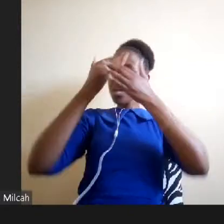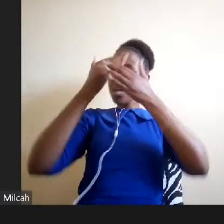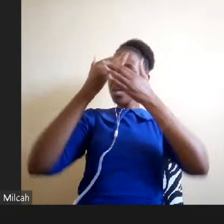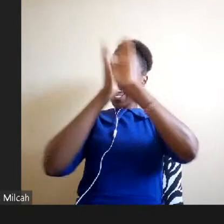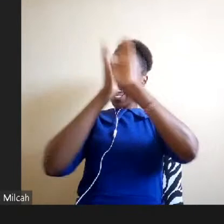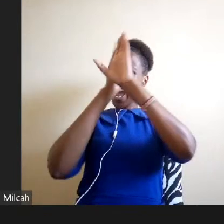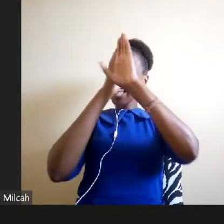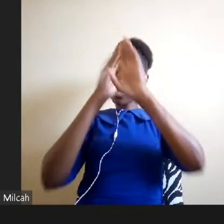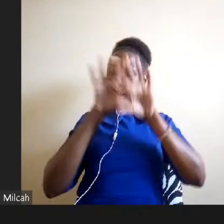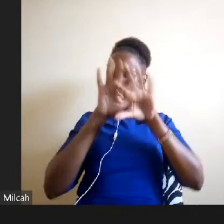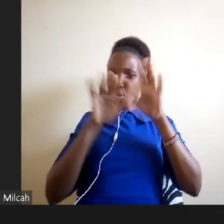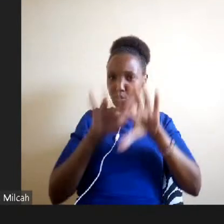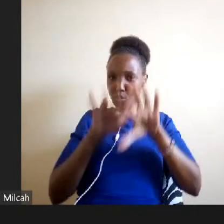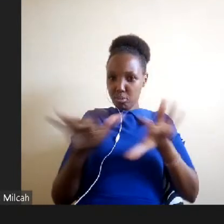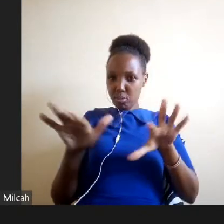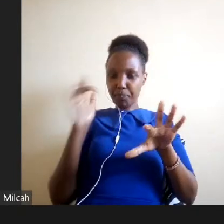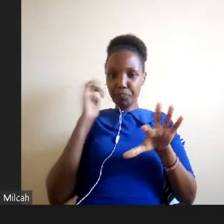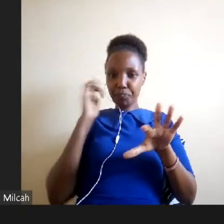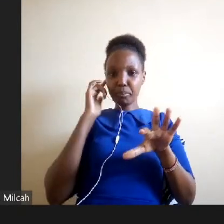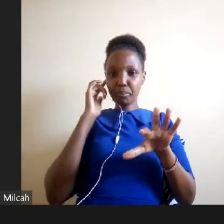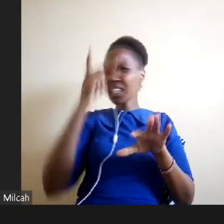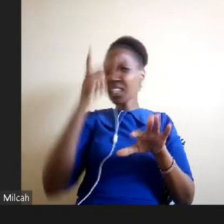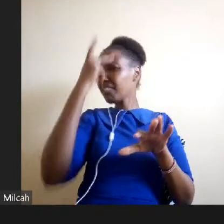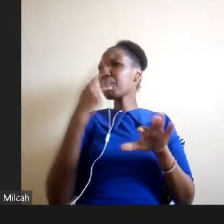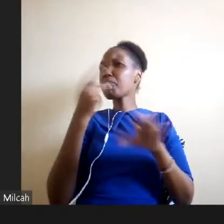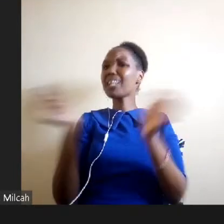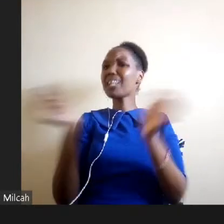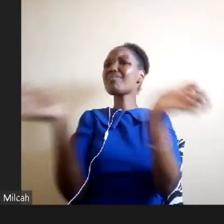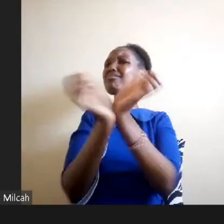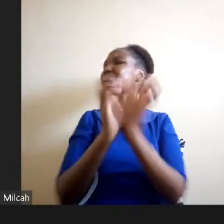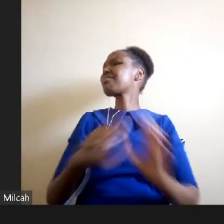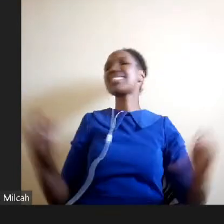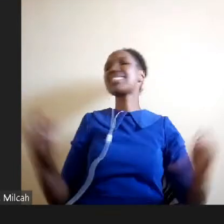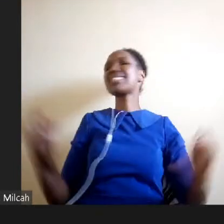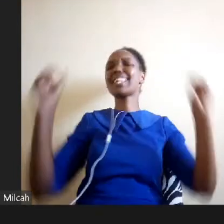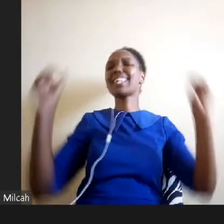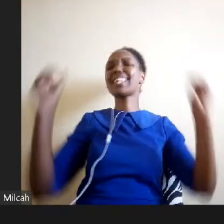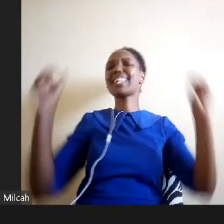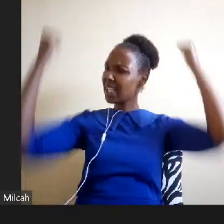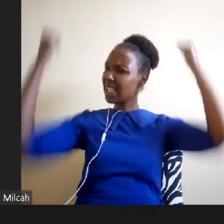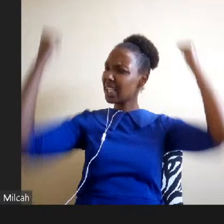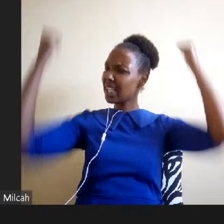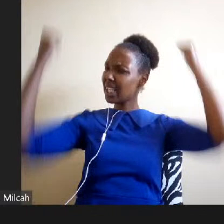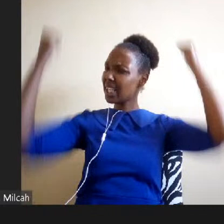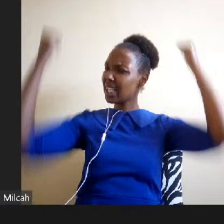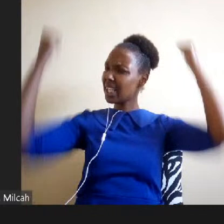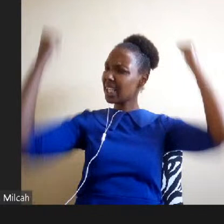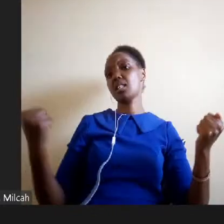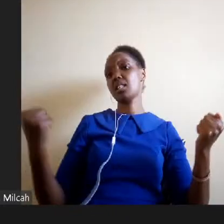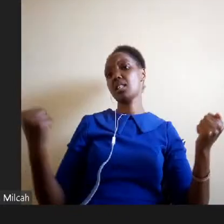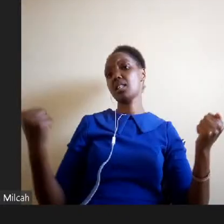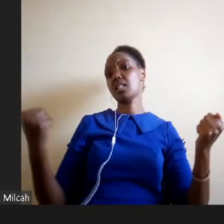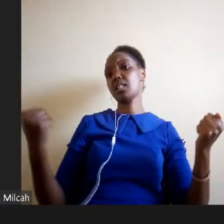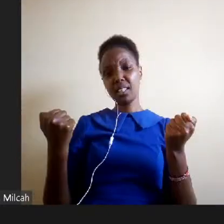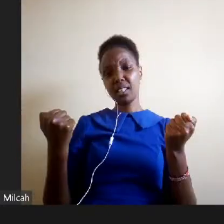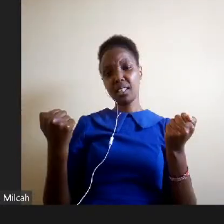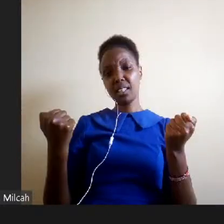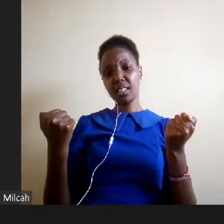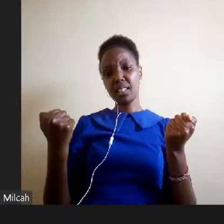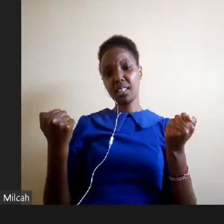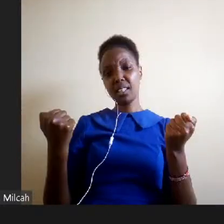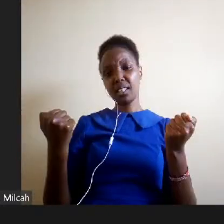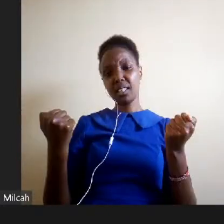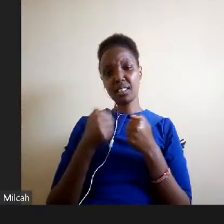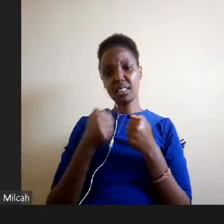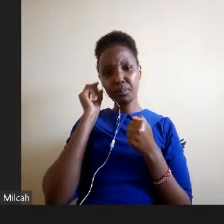for the police to punish, even to apprehend the people who are behind this kind of bullying activities. So we can